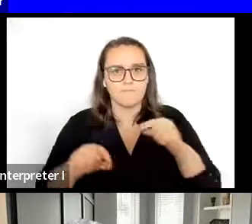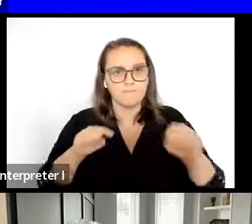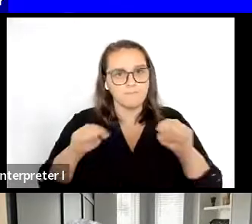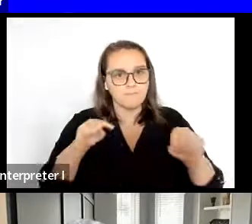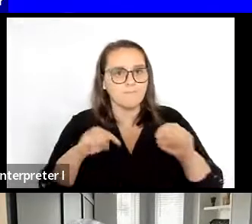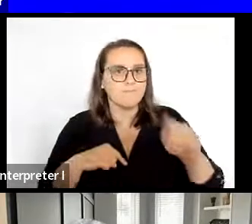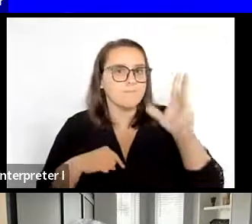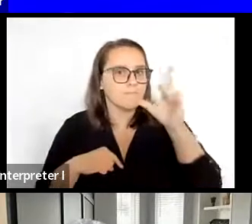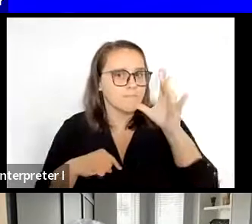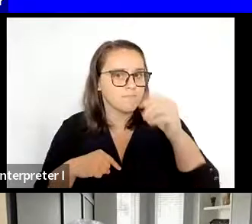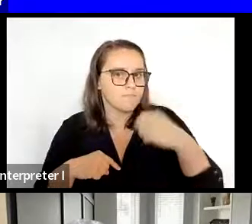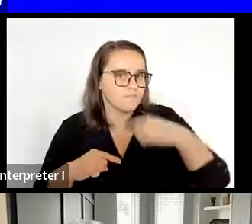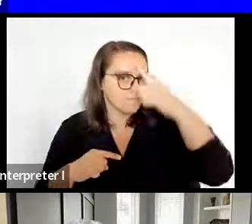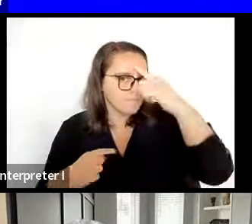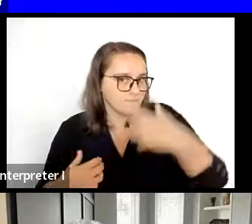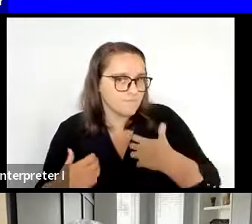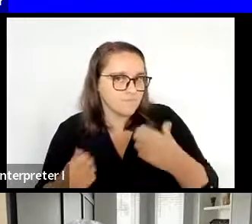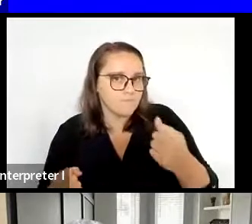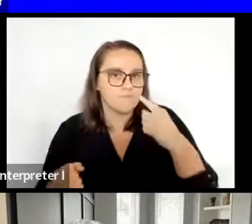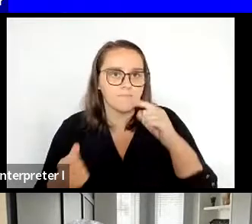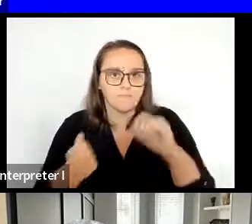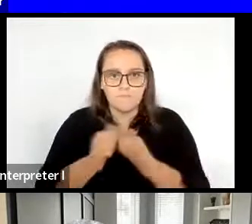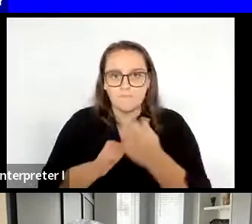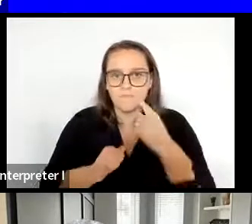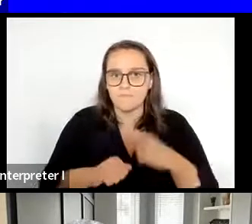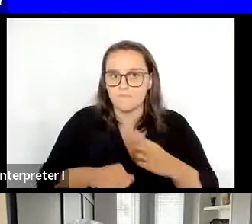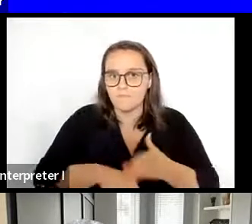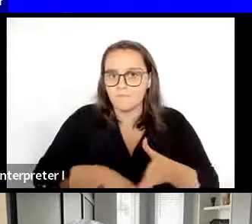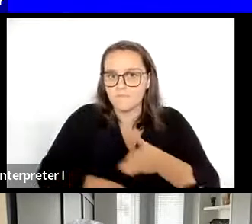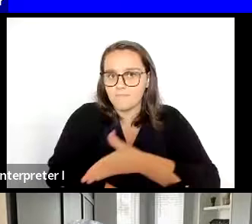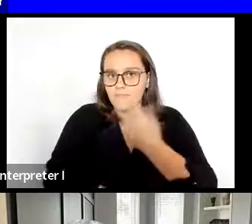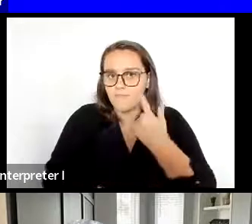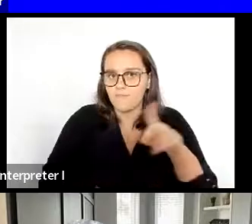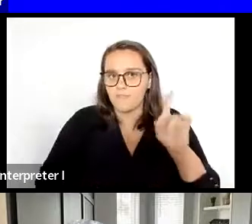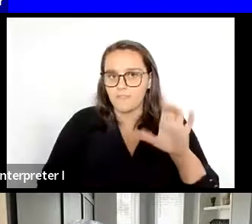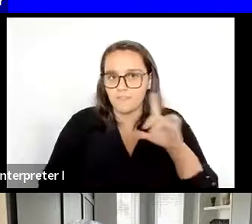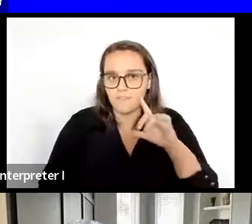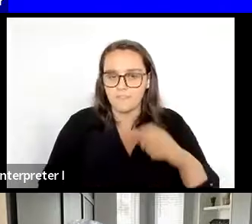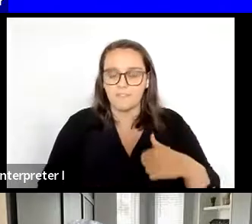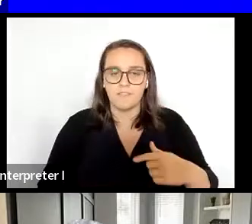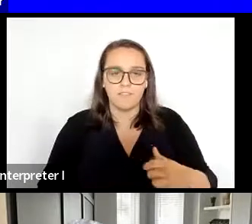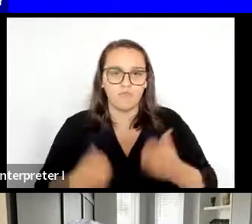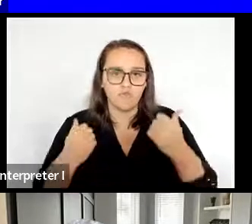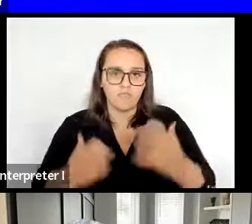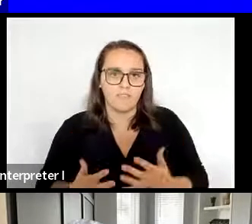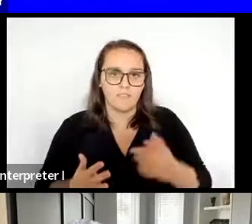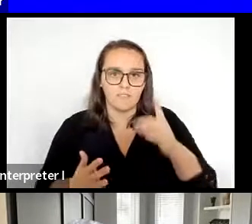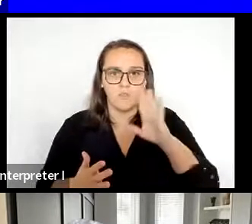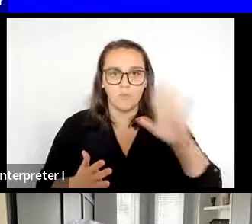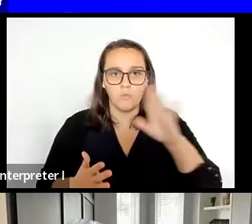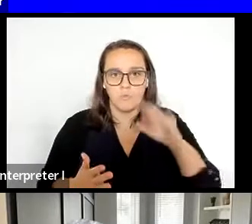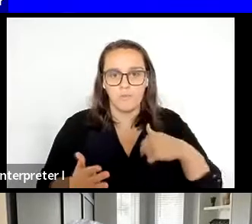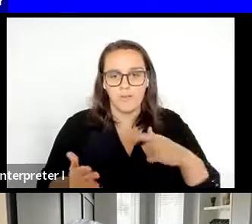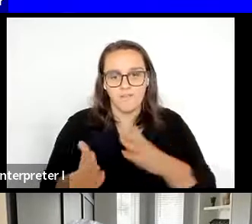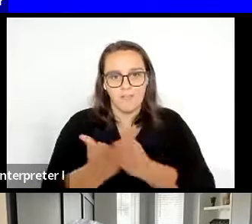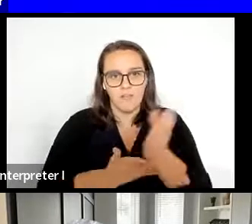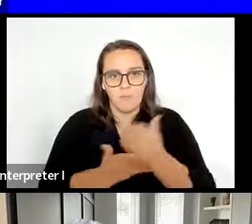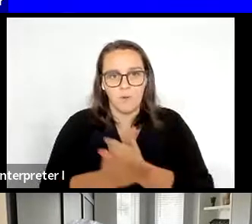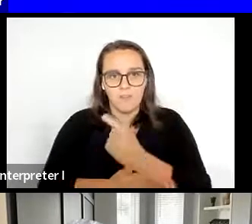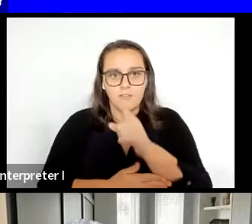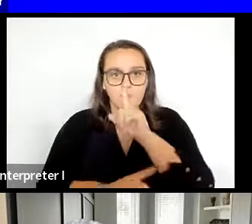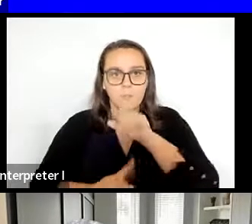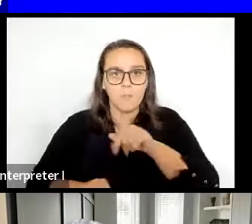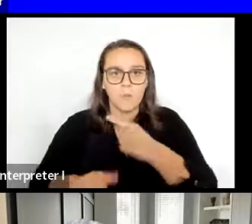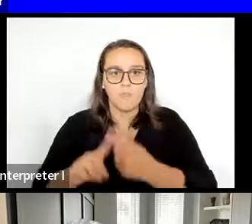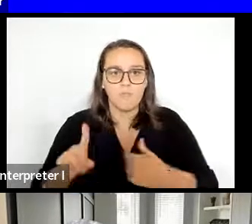with a 45-day council review period. And it also extends the deadline for the submission of the comprehensive report from August 31st, 2023